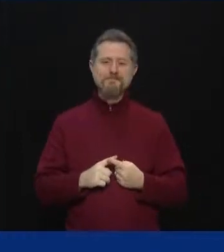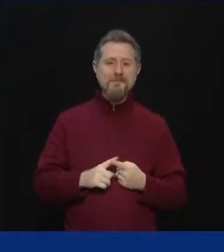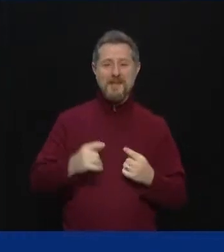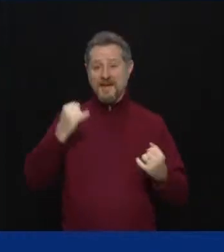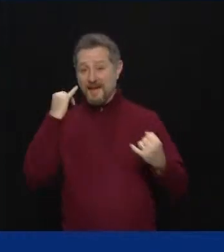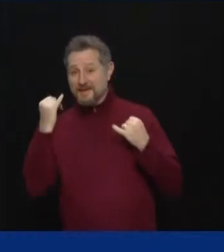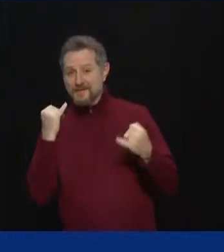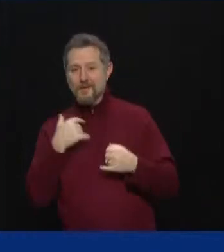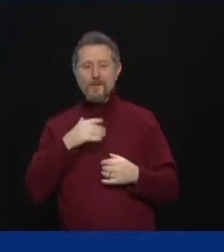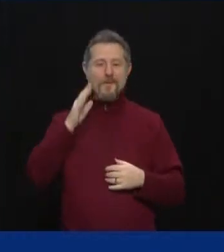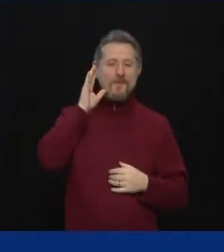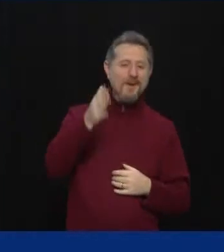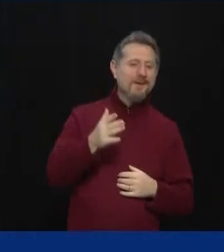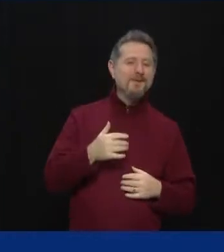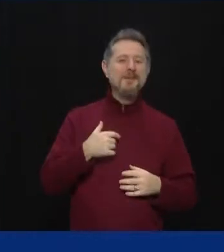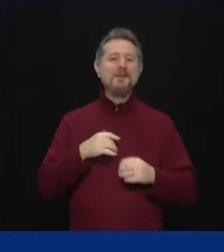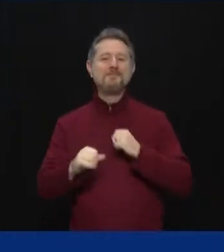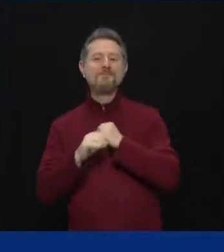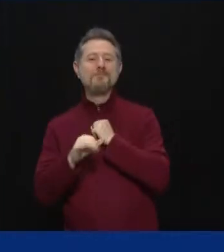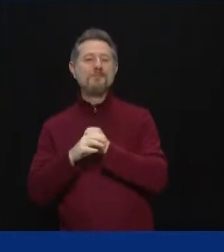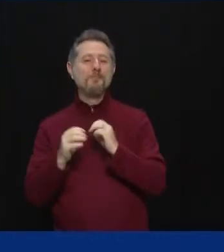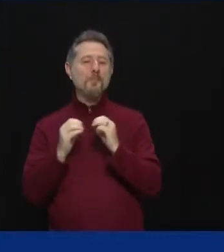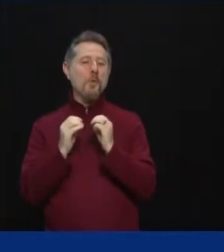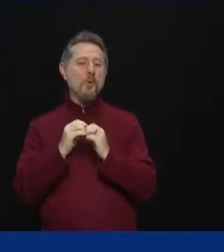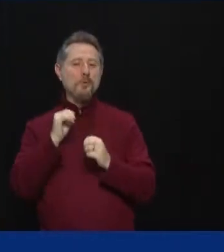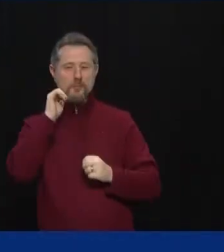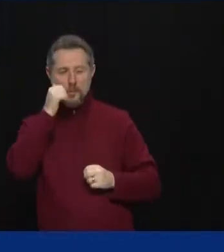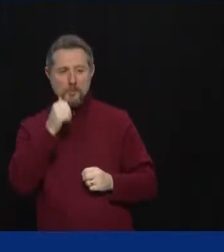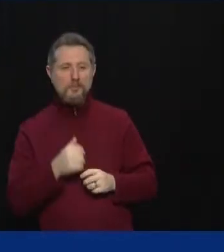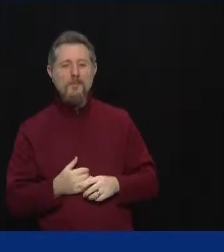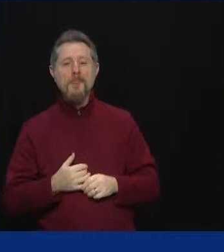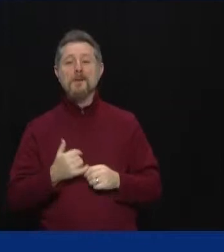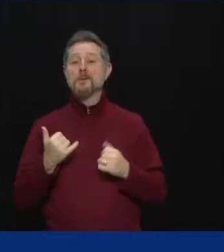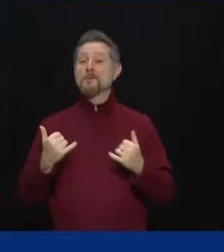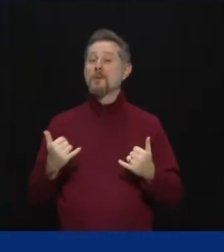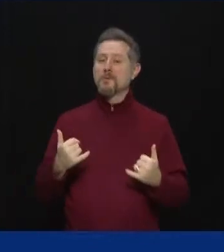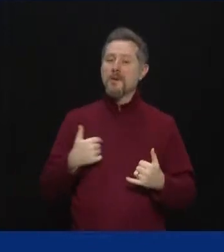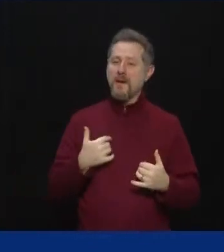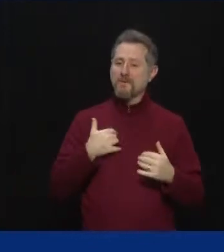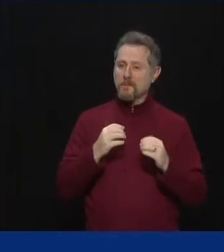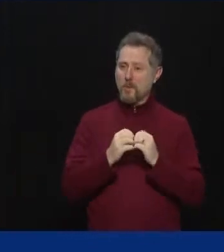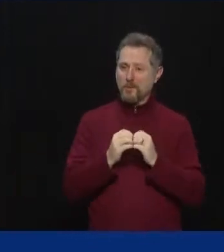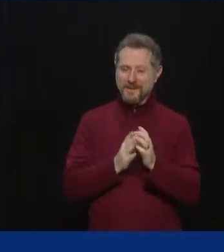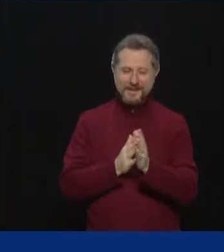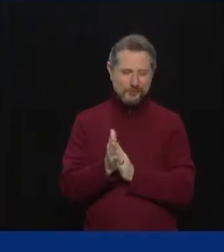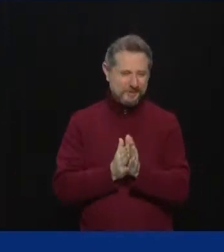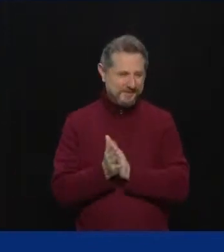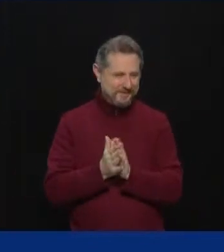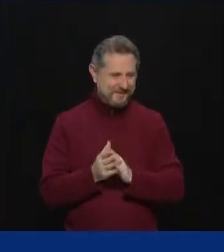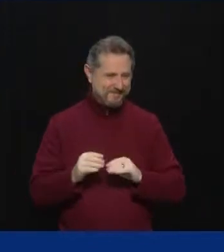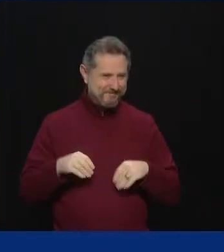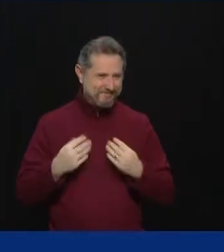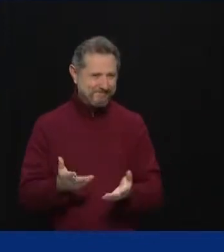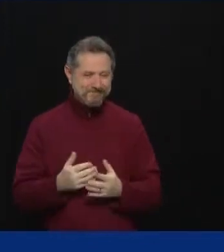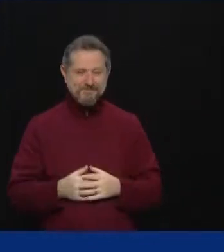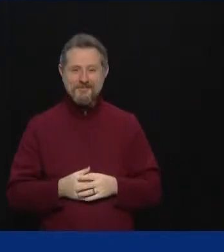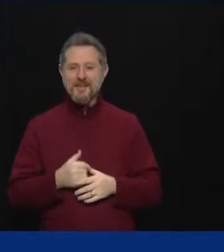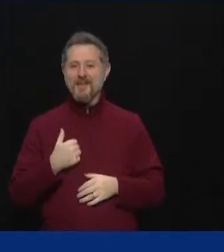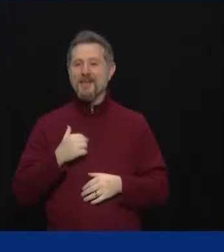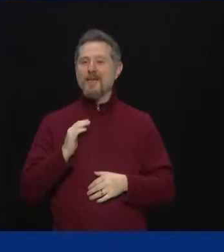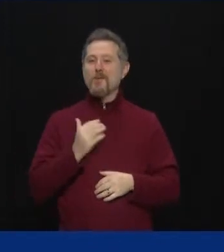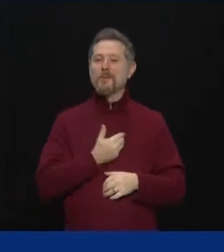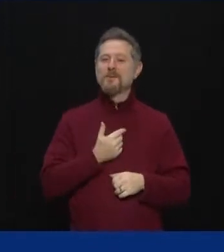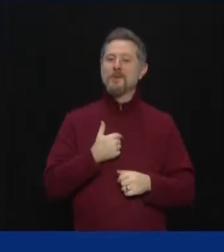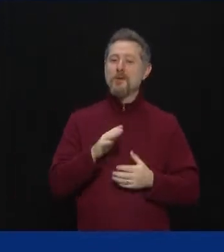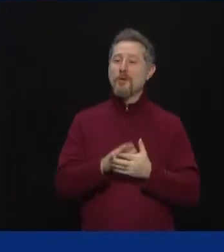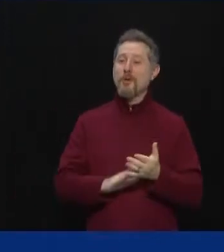I'll say more on that tomorrow. And right now we have some more incentives. We have our scholarships. I'm not sure why